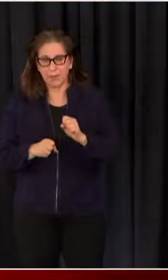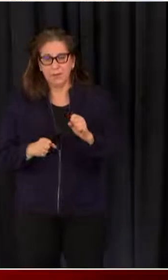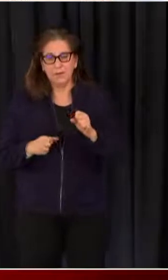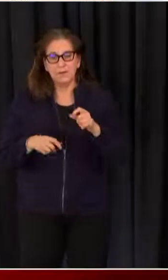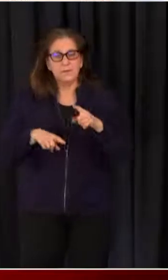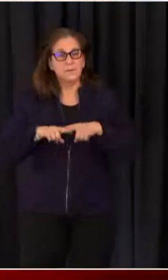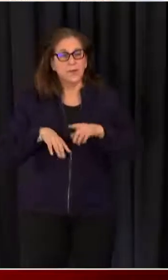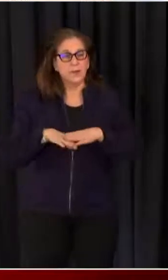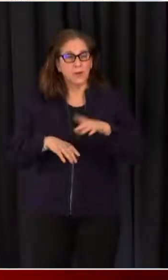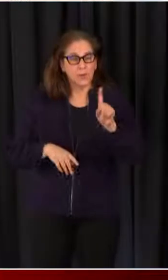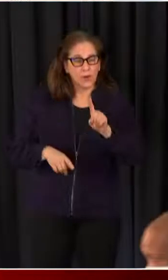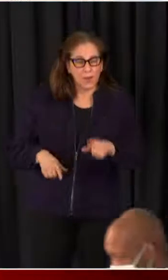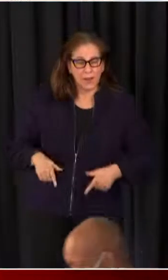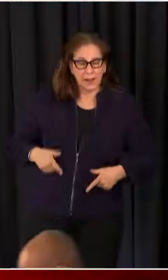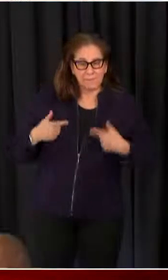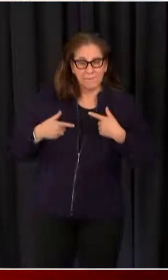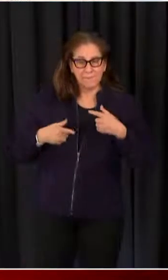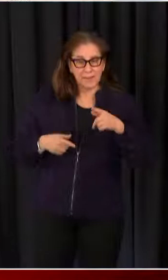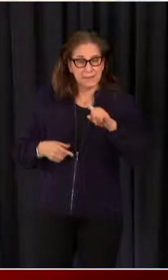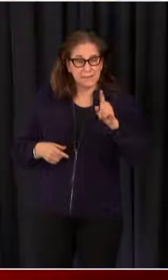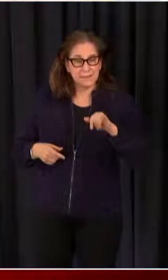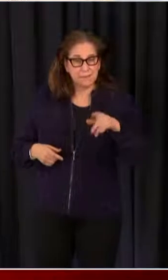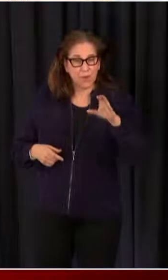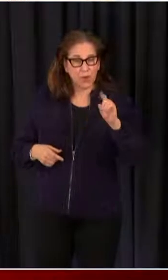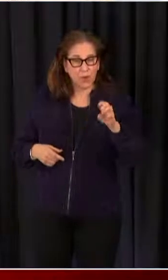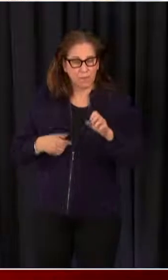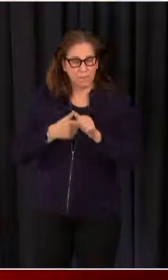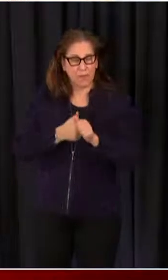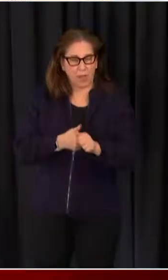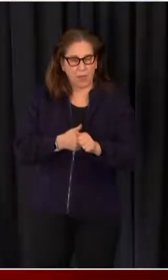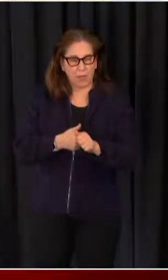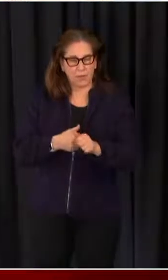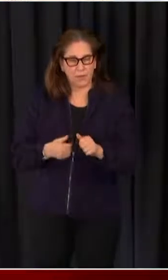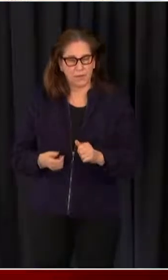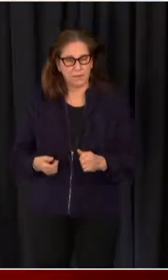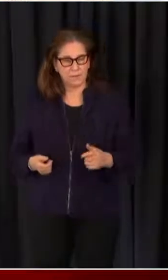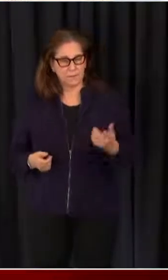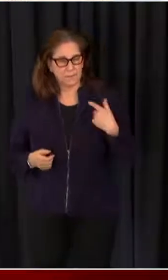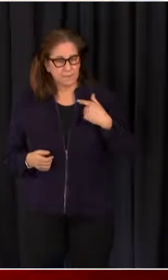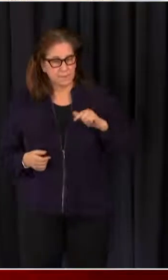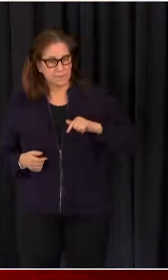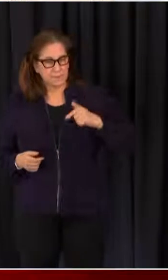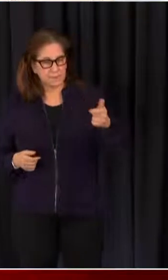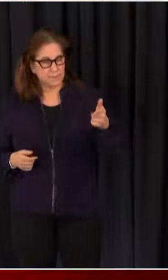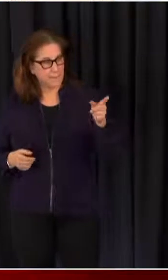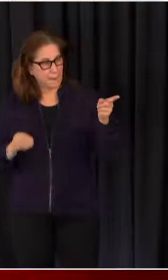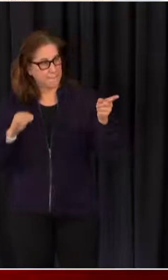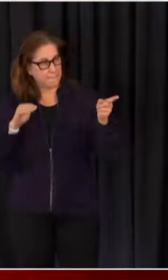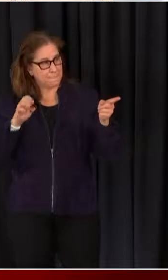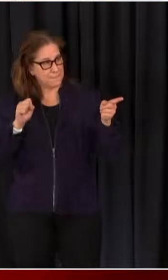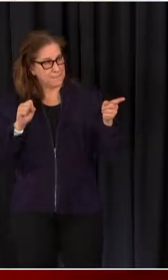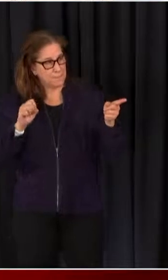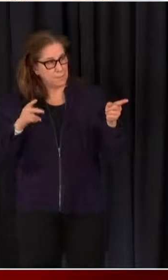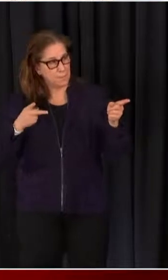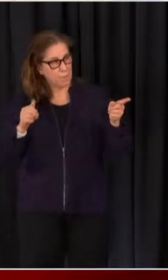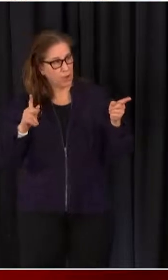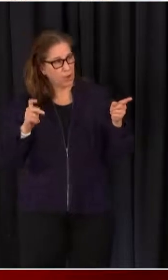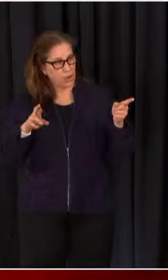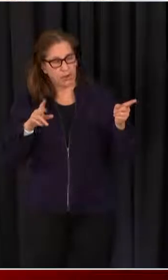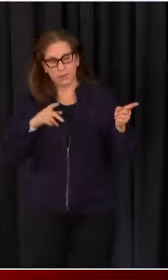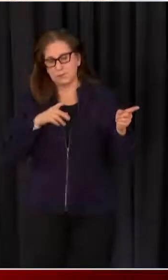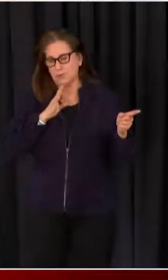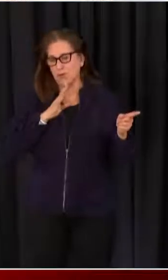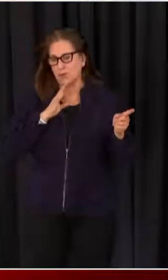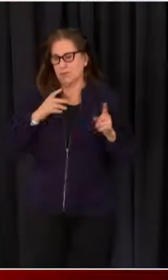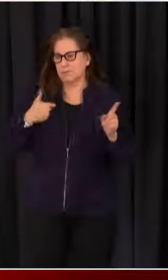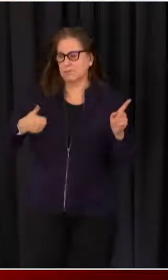codes. So let me now turn to Ms. Parker, who will talk a little bit about what DC residents can